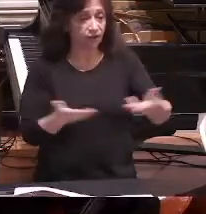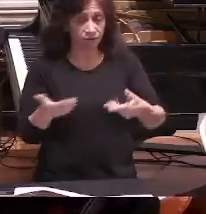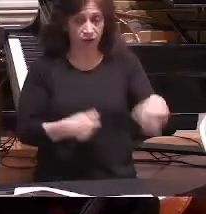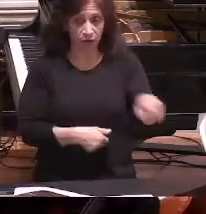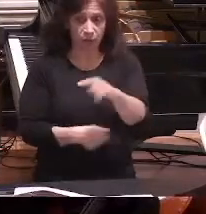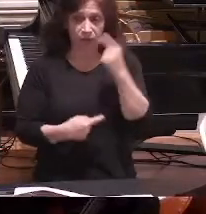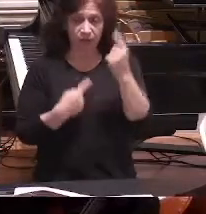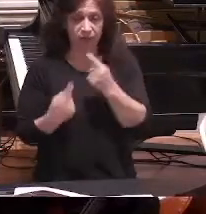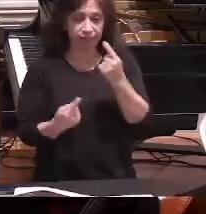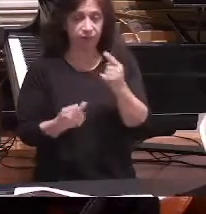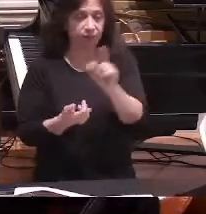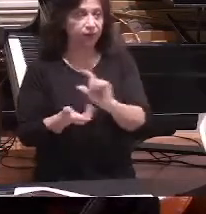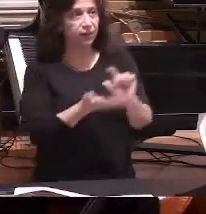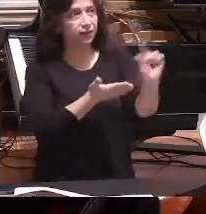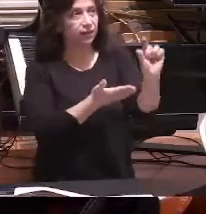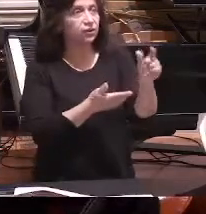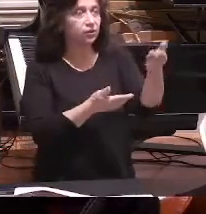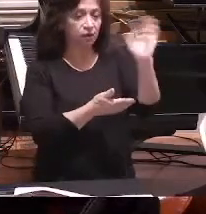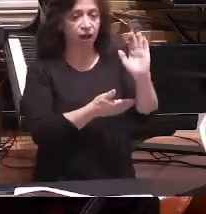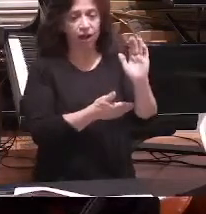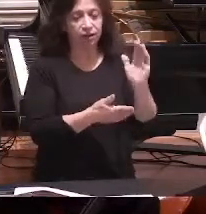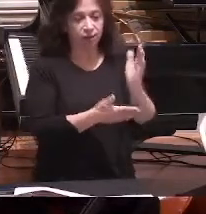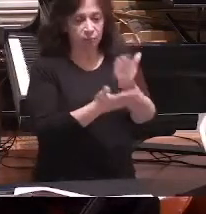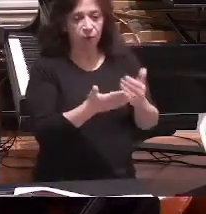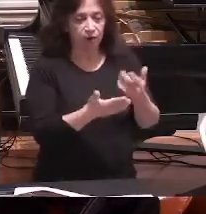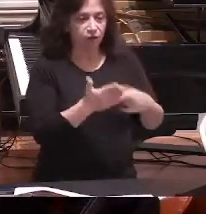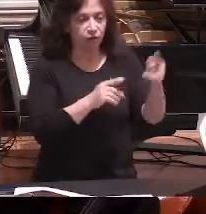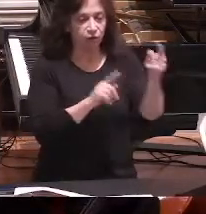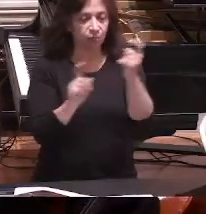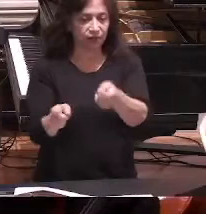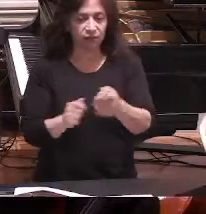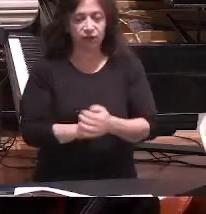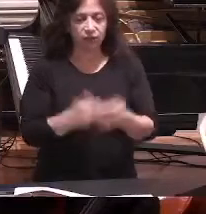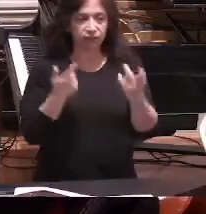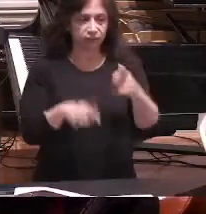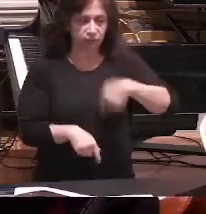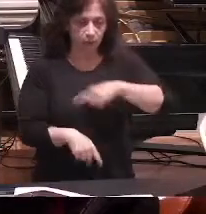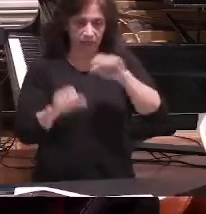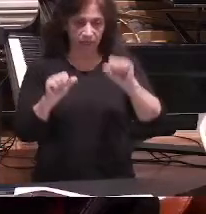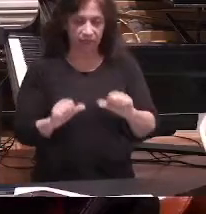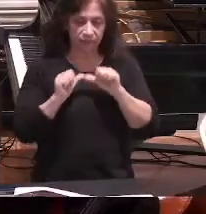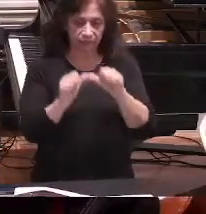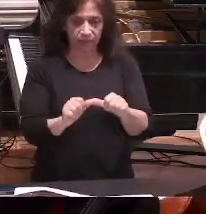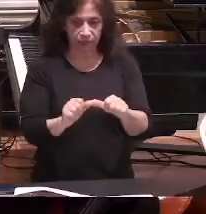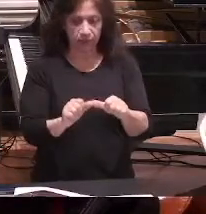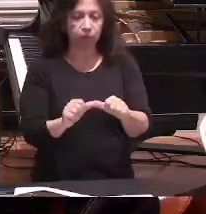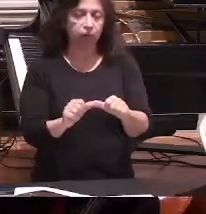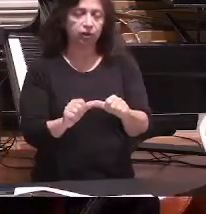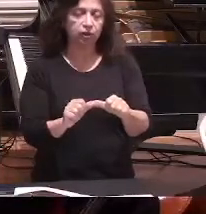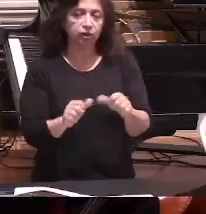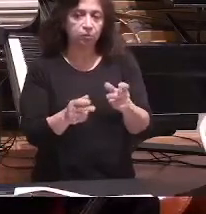to consider returning to God a portion of what you have been given, so that we can continue to be a place of